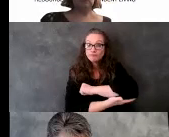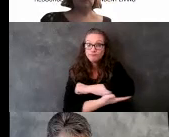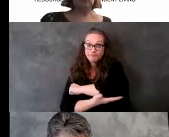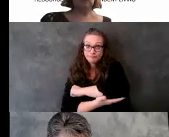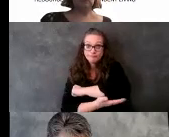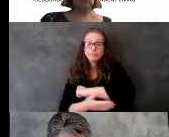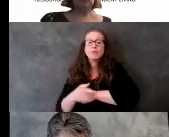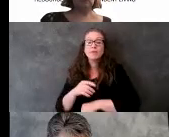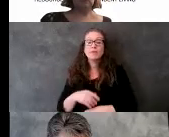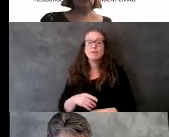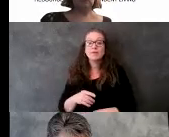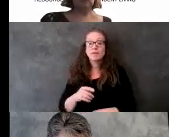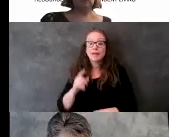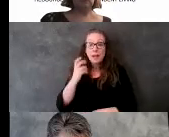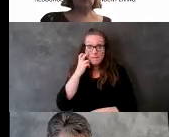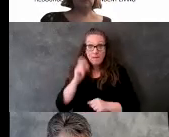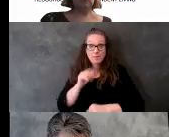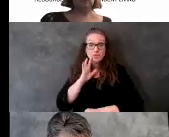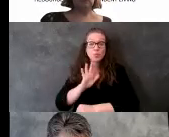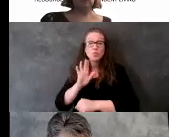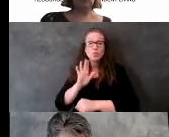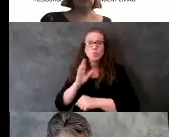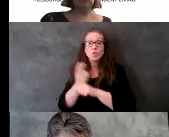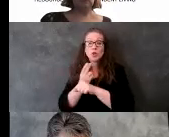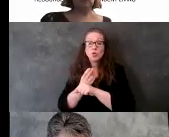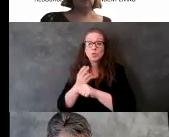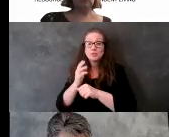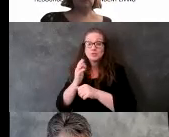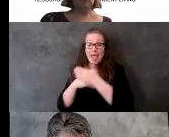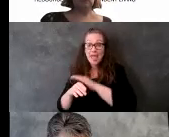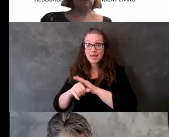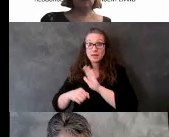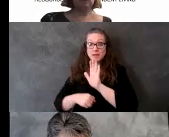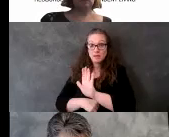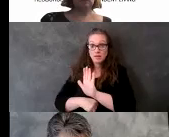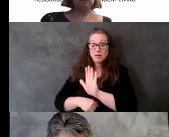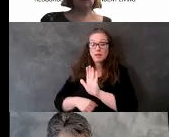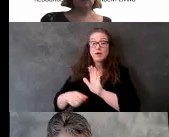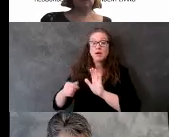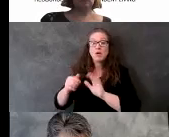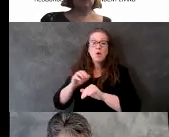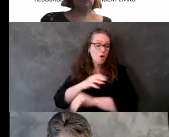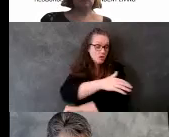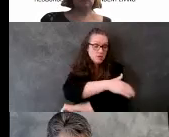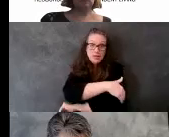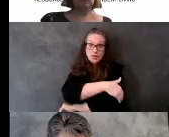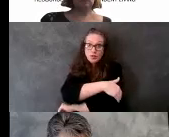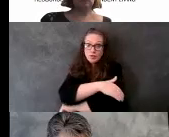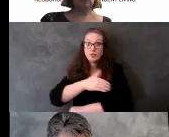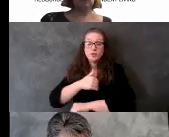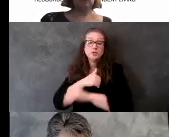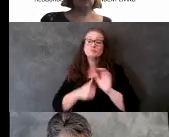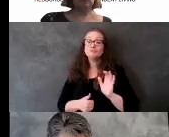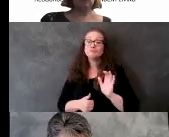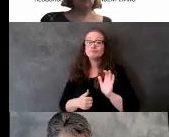put the back of their hand or put their hand on the back of your elbow or maybe lightly grip your elbow and then just walk as you